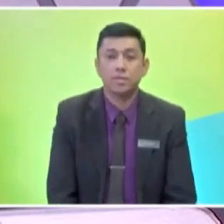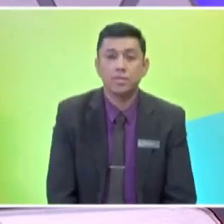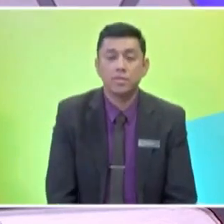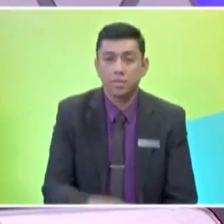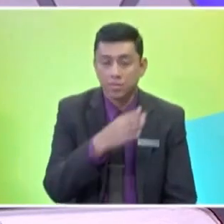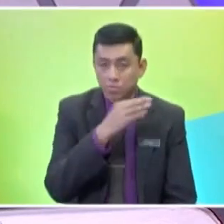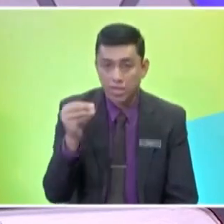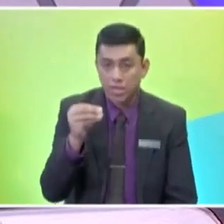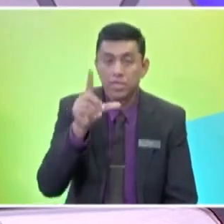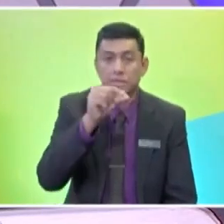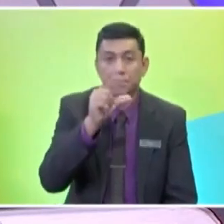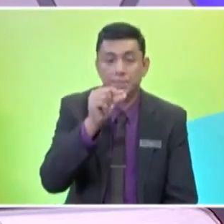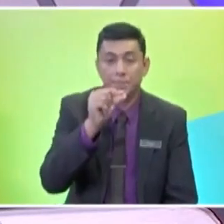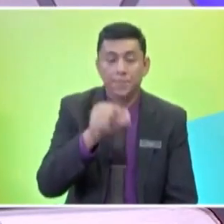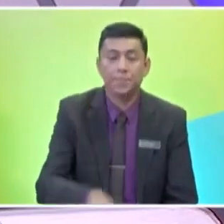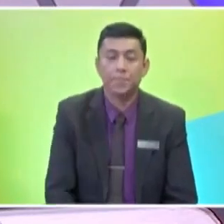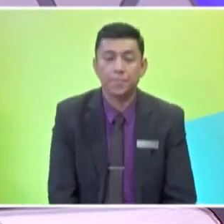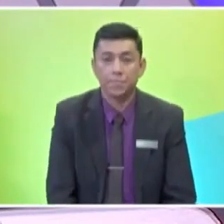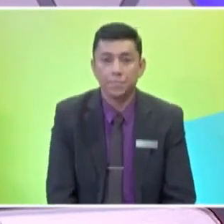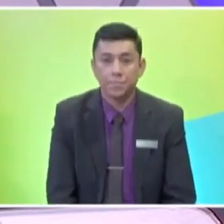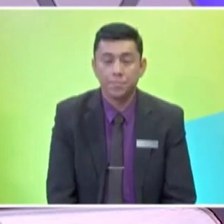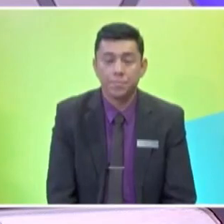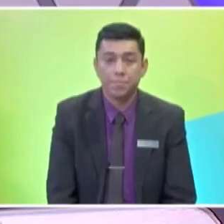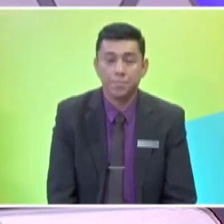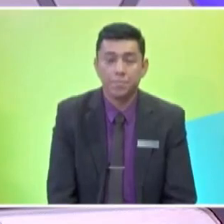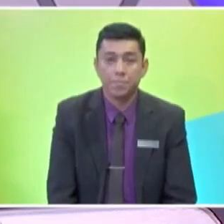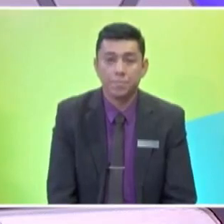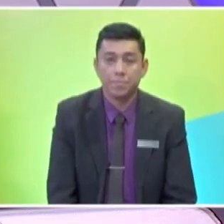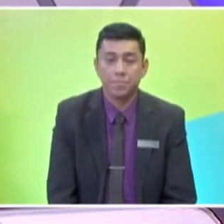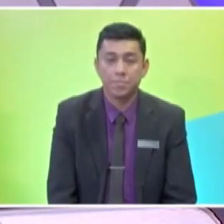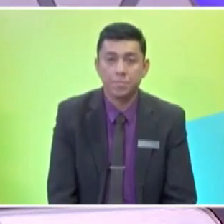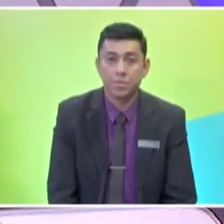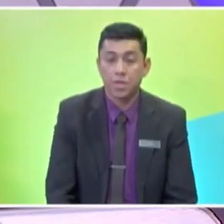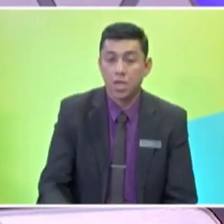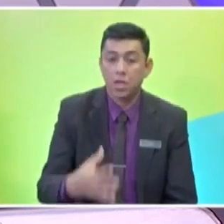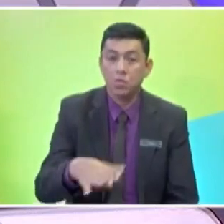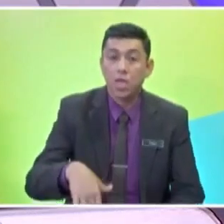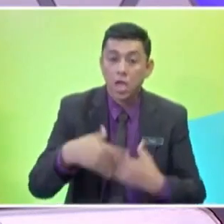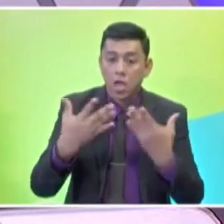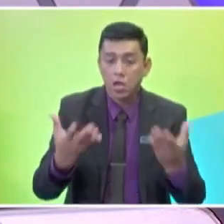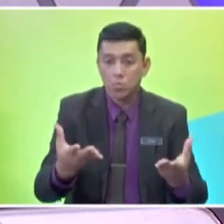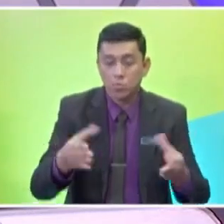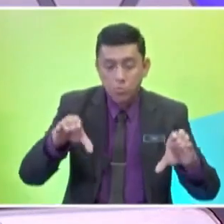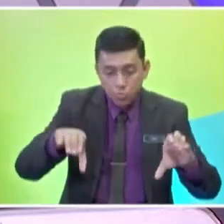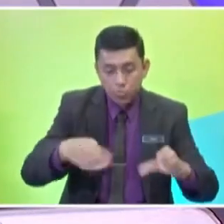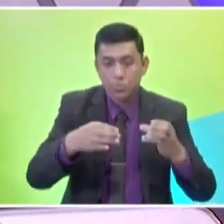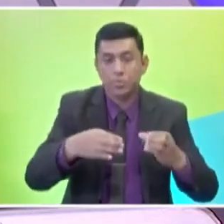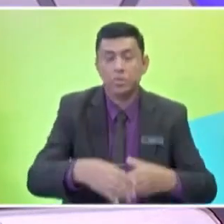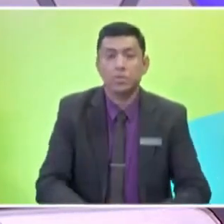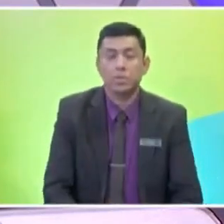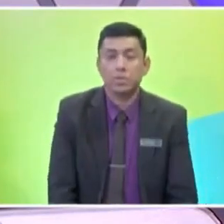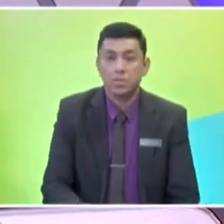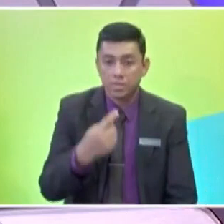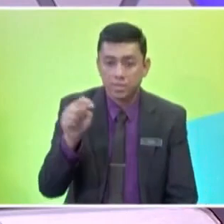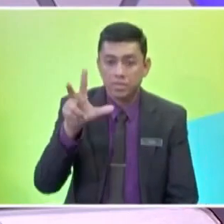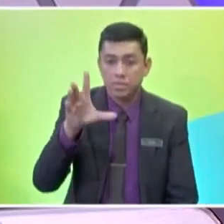And some glue. Mm. And a paintbrush. Okay, let me tell you how to make the